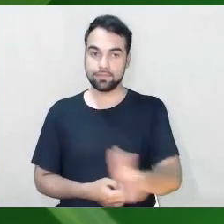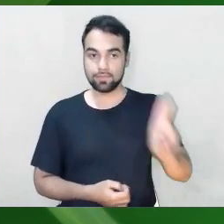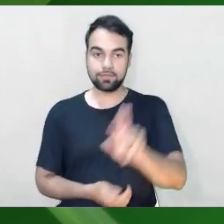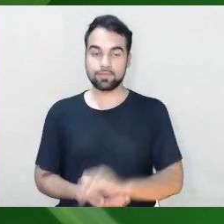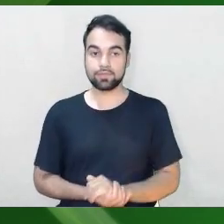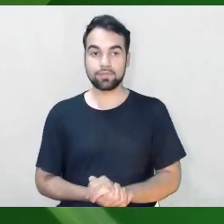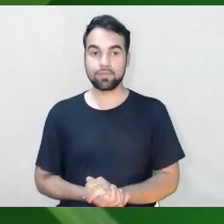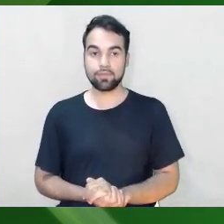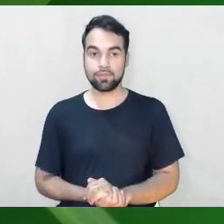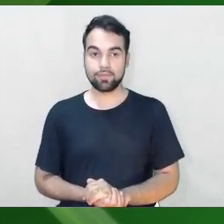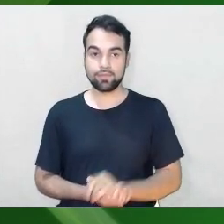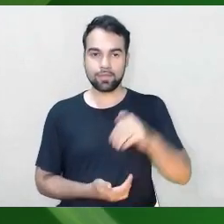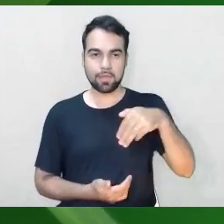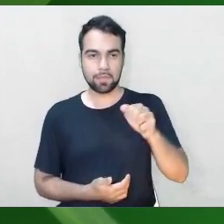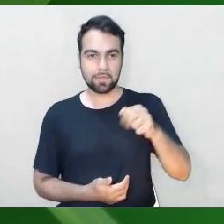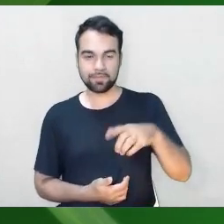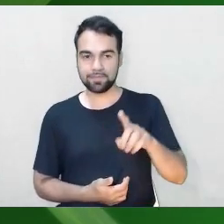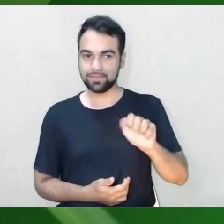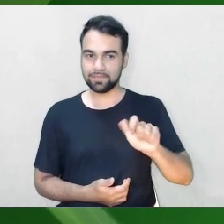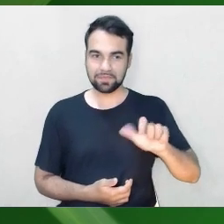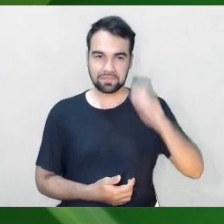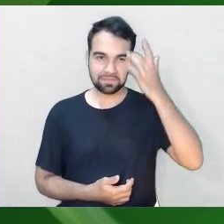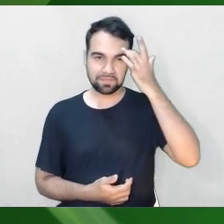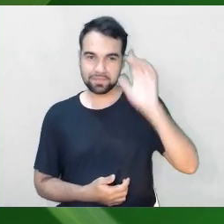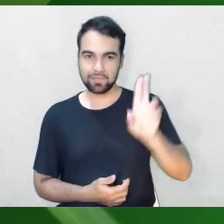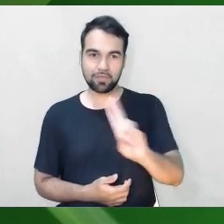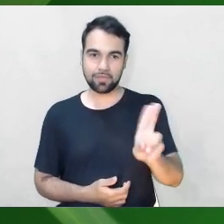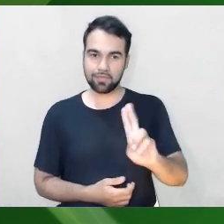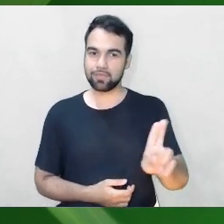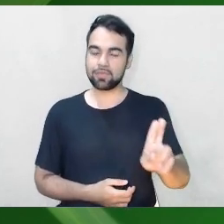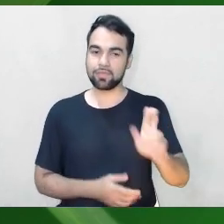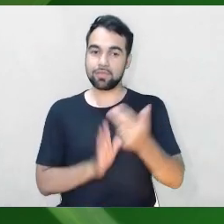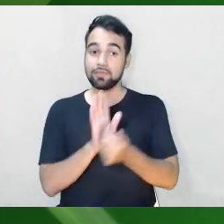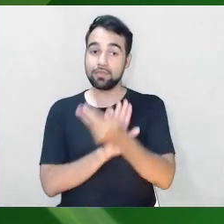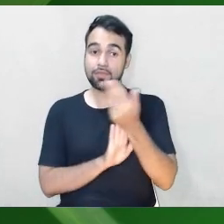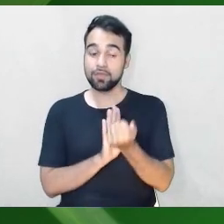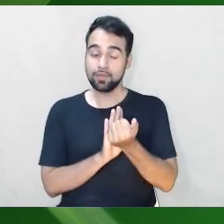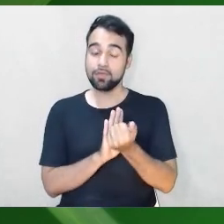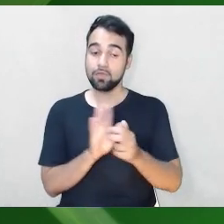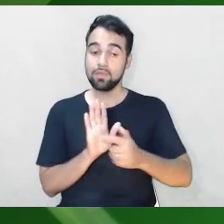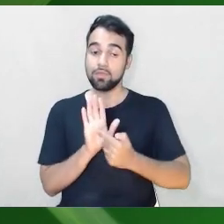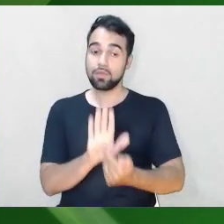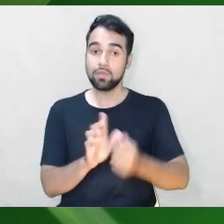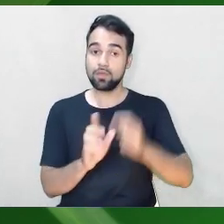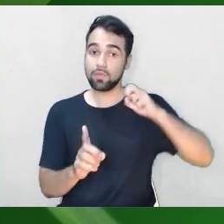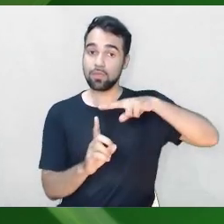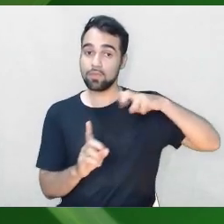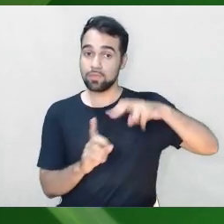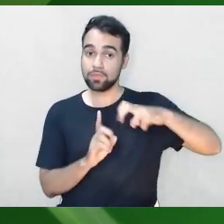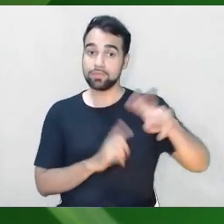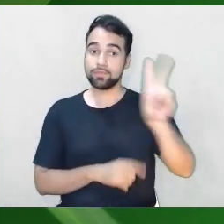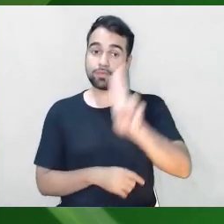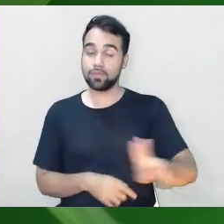experience, and in whatever you want to call this flower, this mandala, the design, the schematic